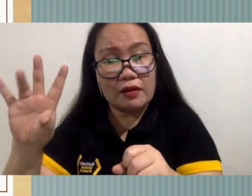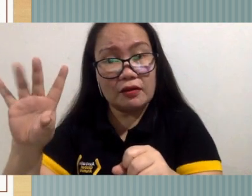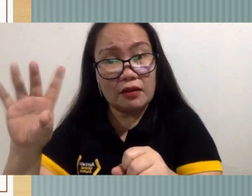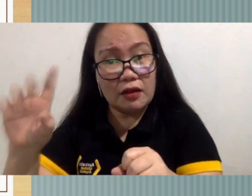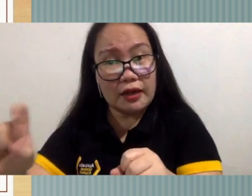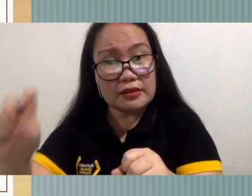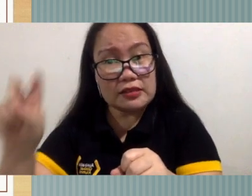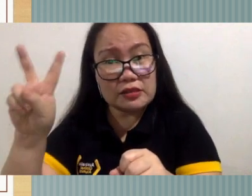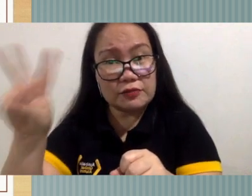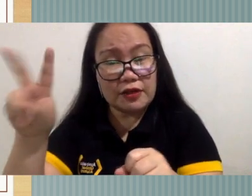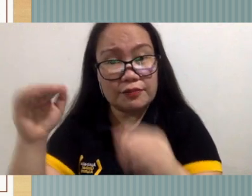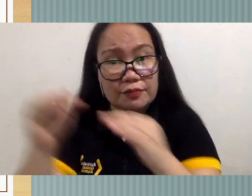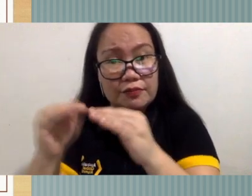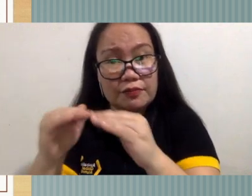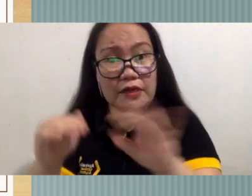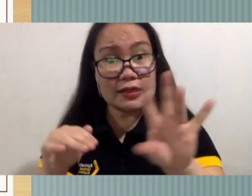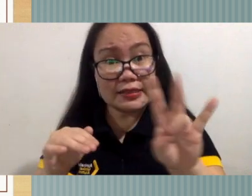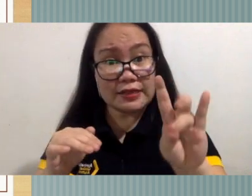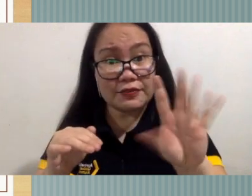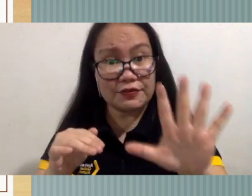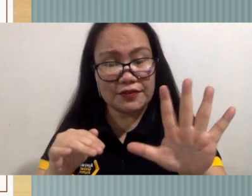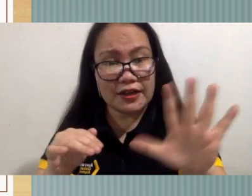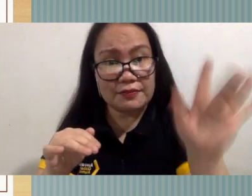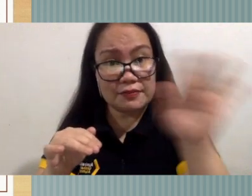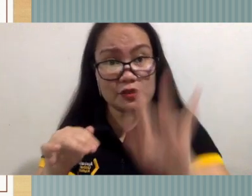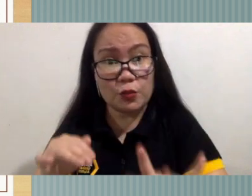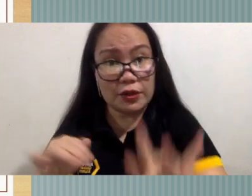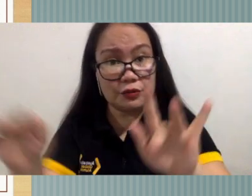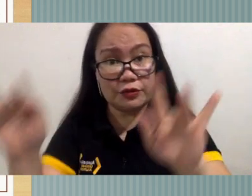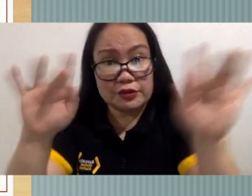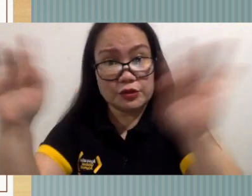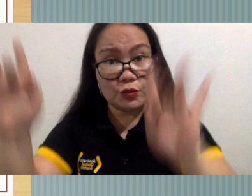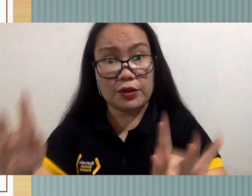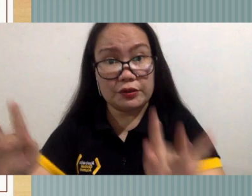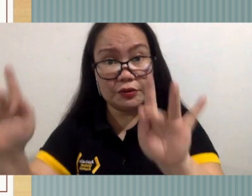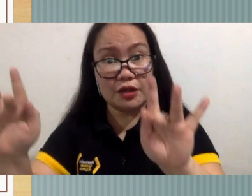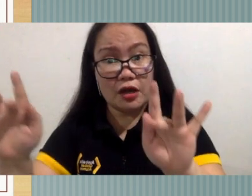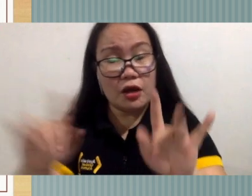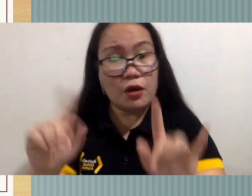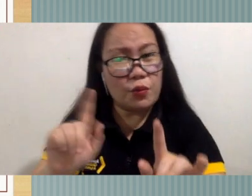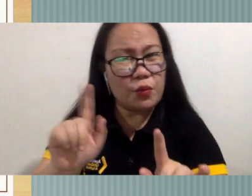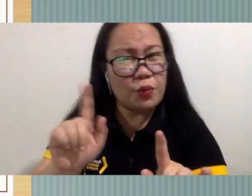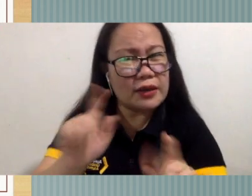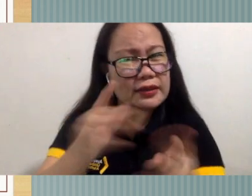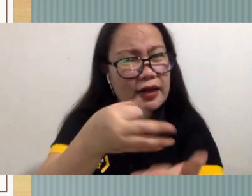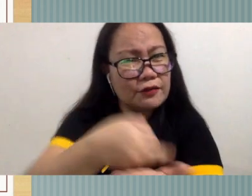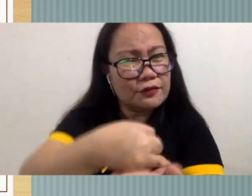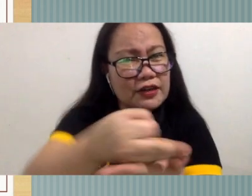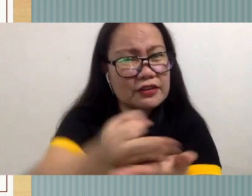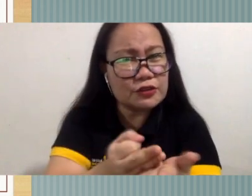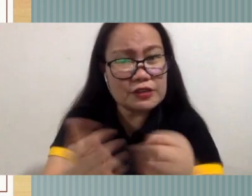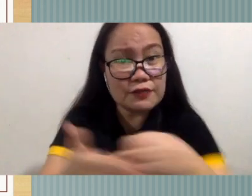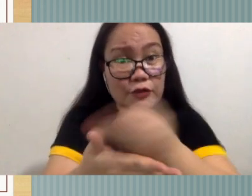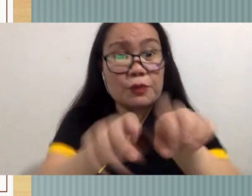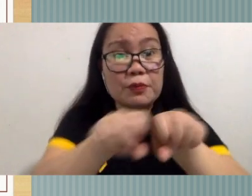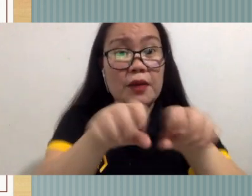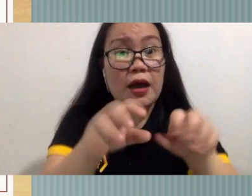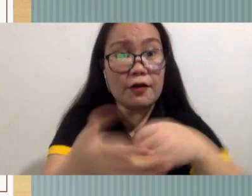sides. So, we will have square root of x squared is equal to square root of 75. So,